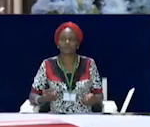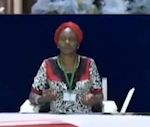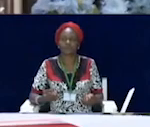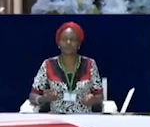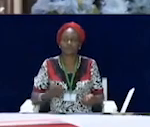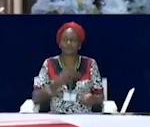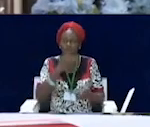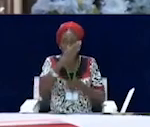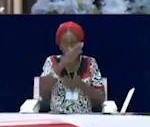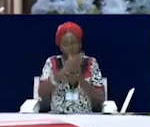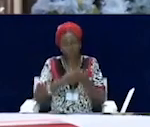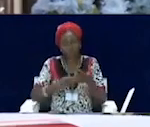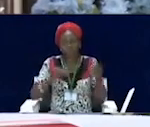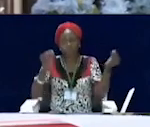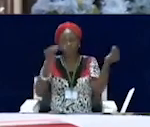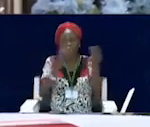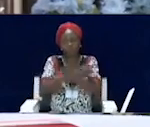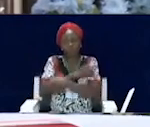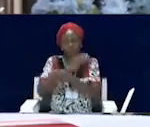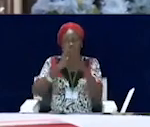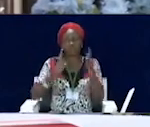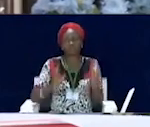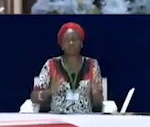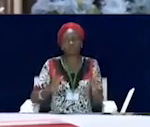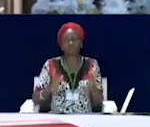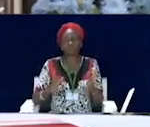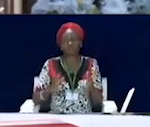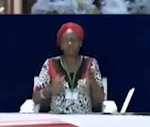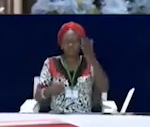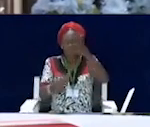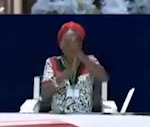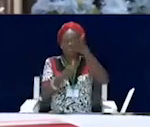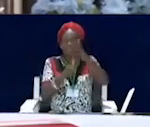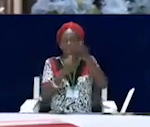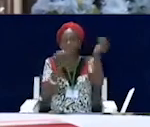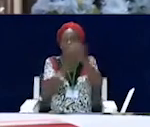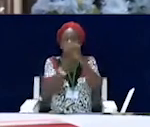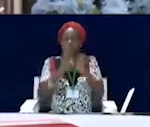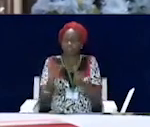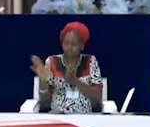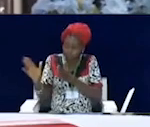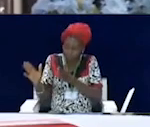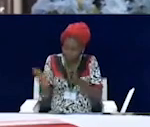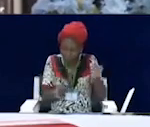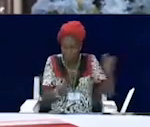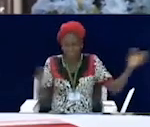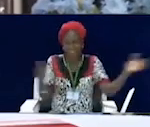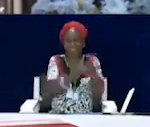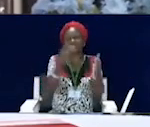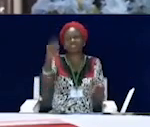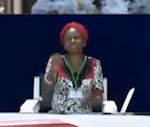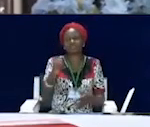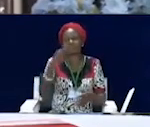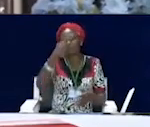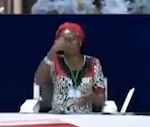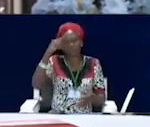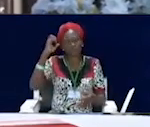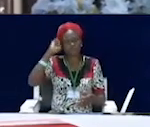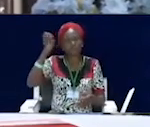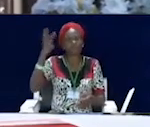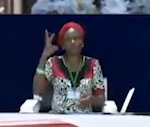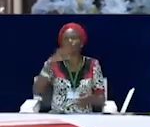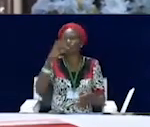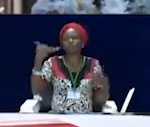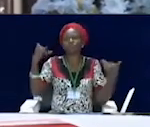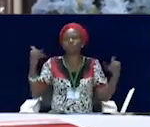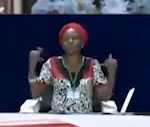And some officers, senior officers, plotted against him because he wasn't playing